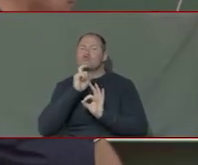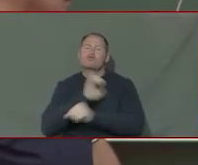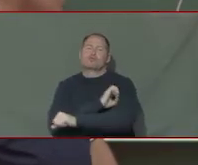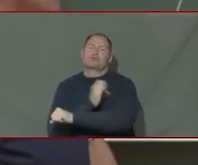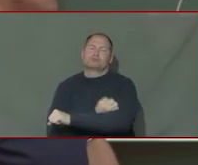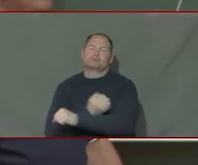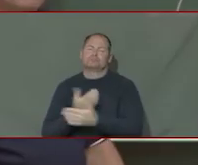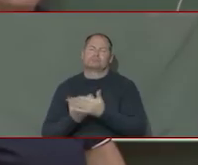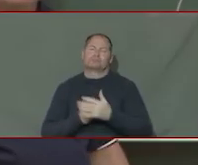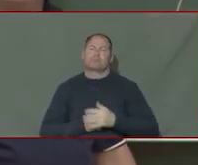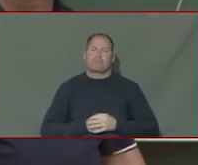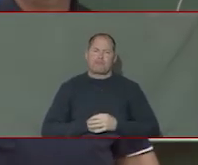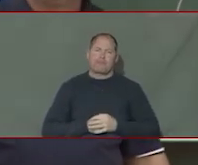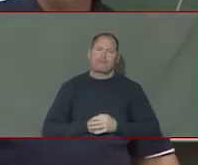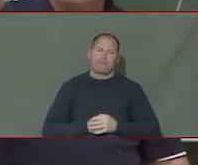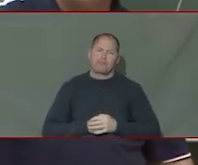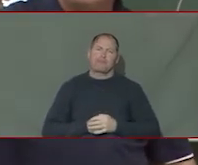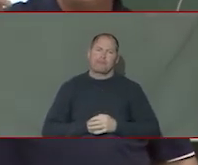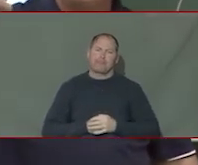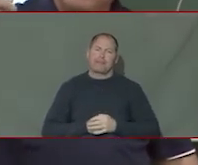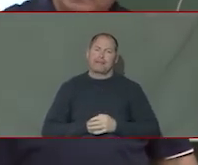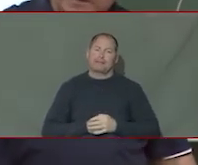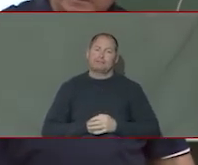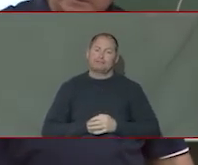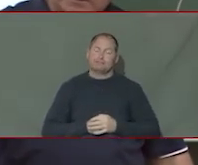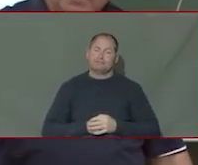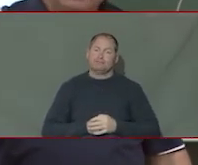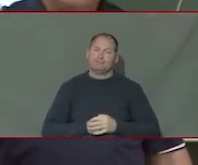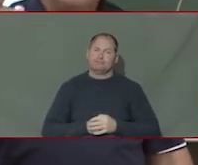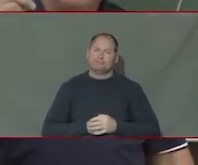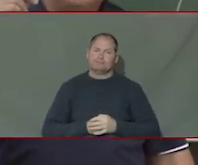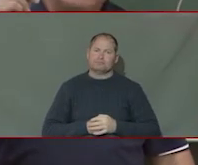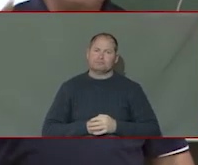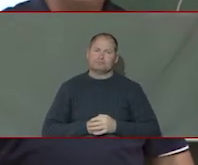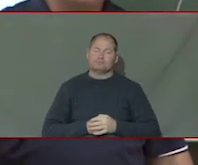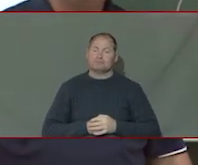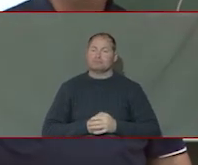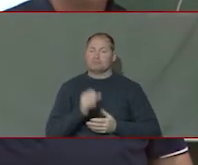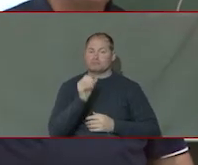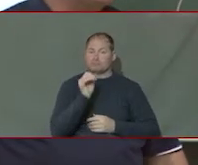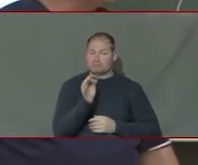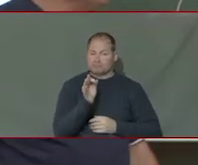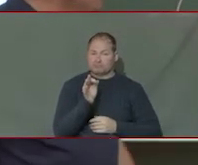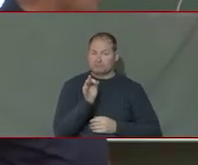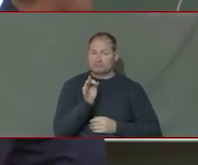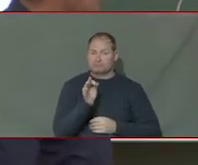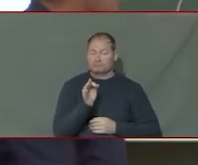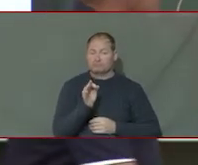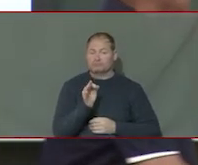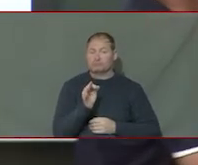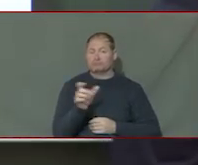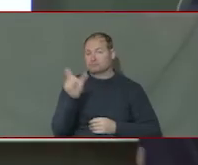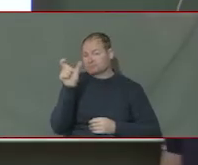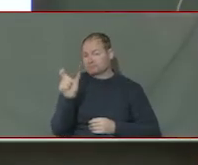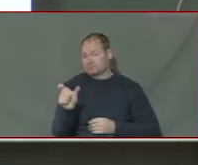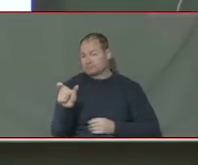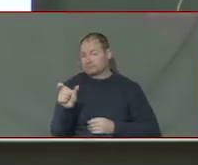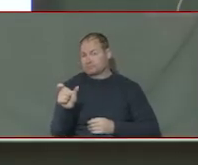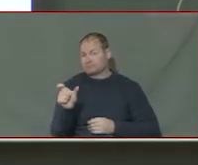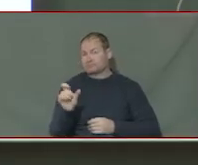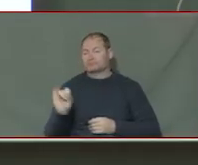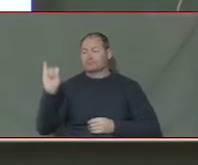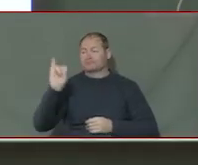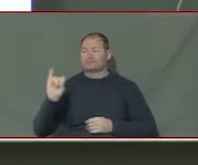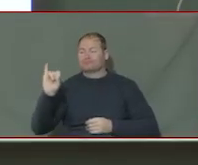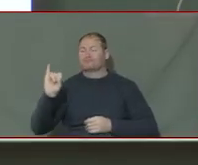energy. That's why, can you understand why it makes sense? If somebody does not produce enough insulin, look